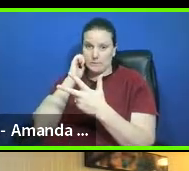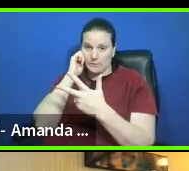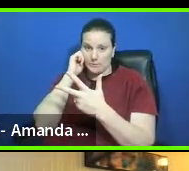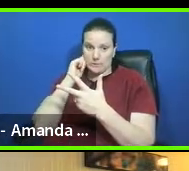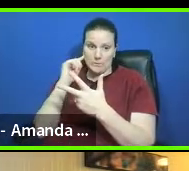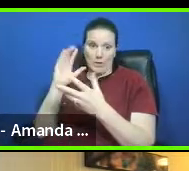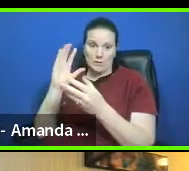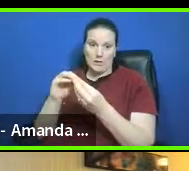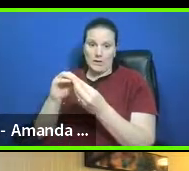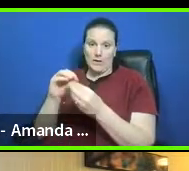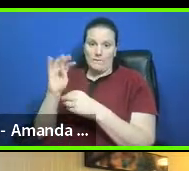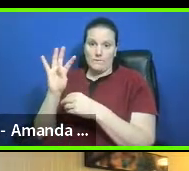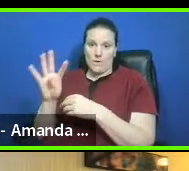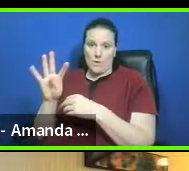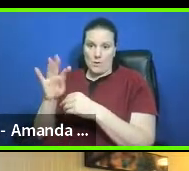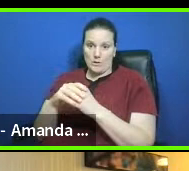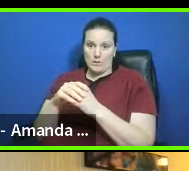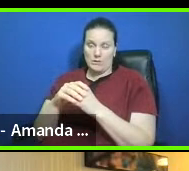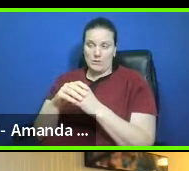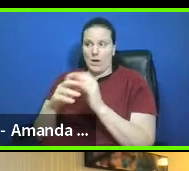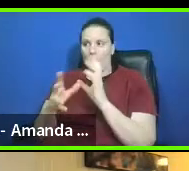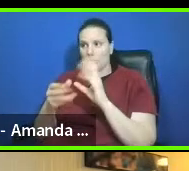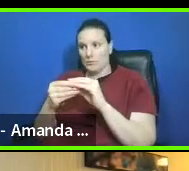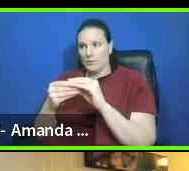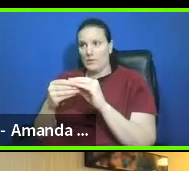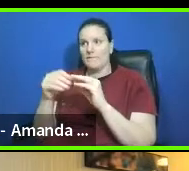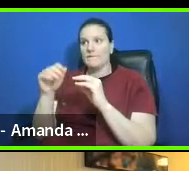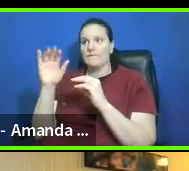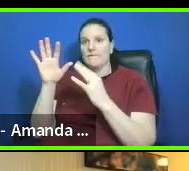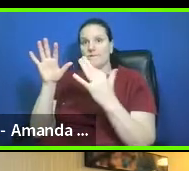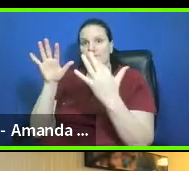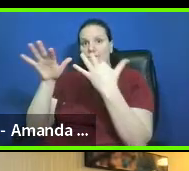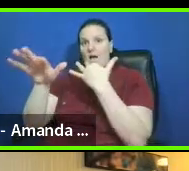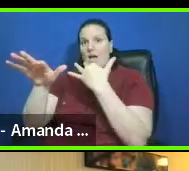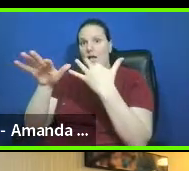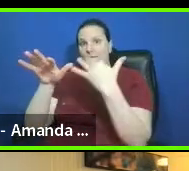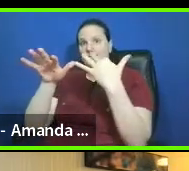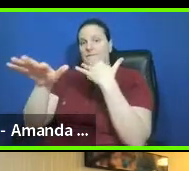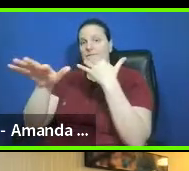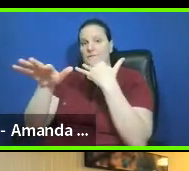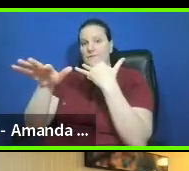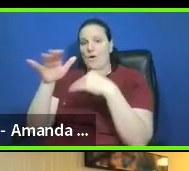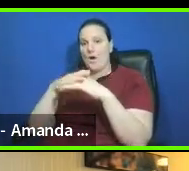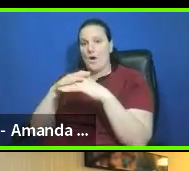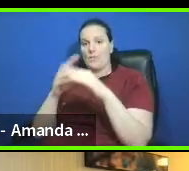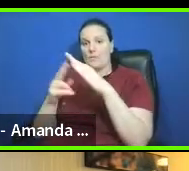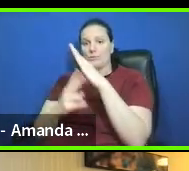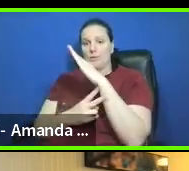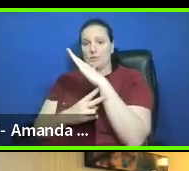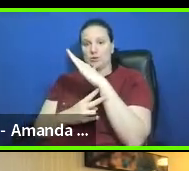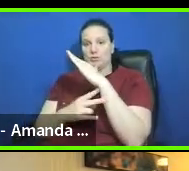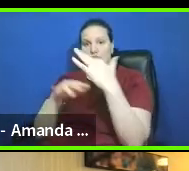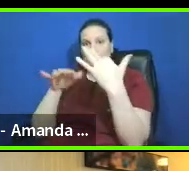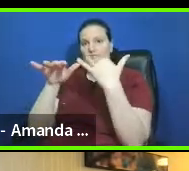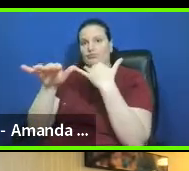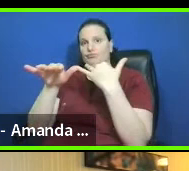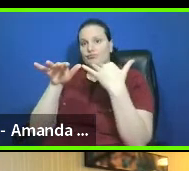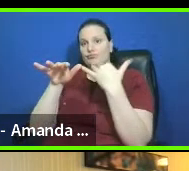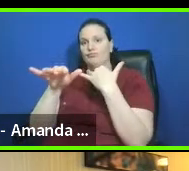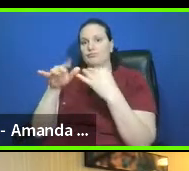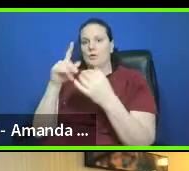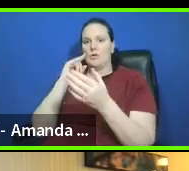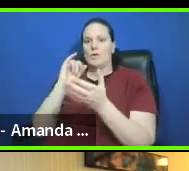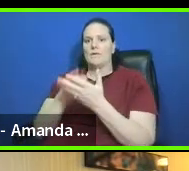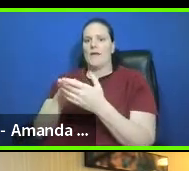4 in each direction, a total of 5 in each direction on the bridge, knowing that those